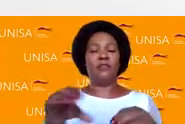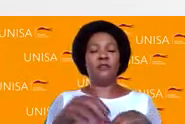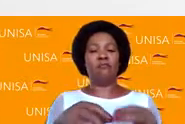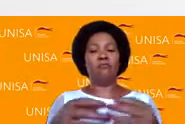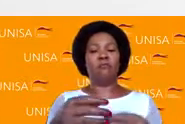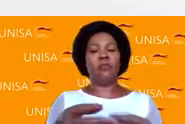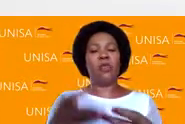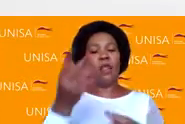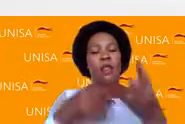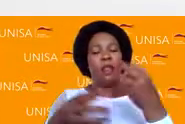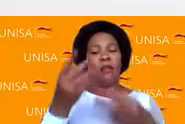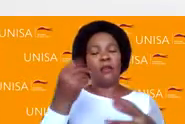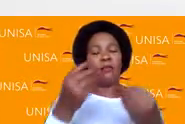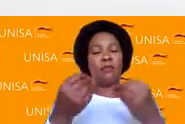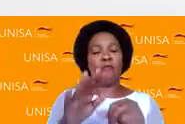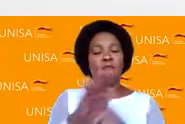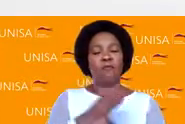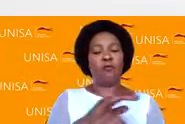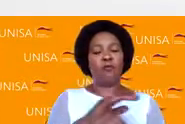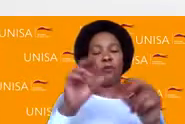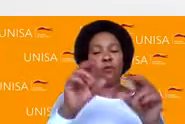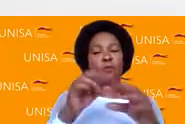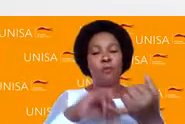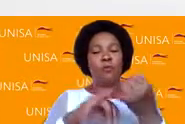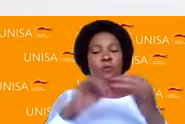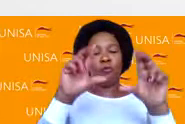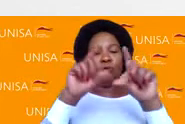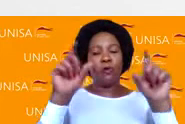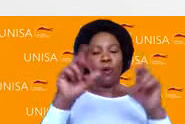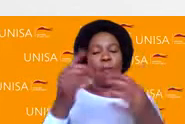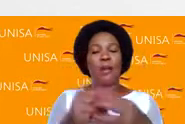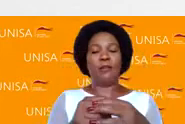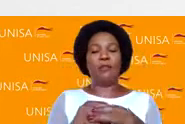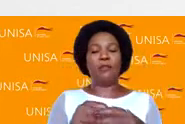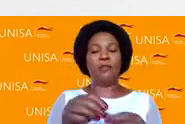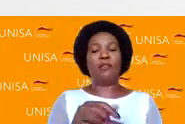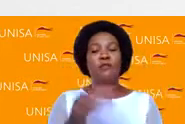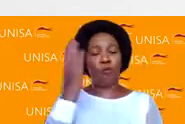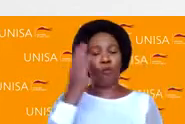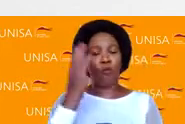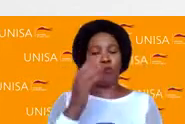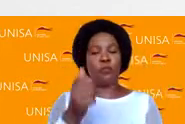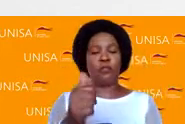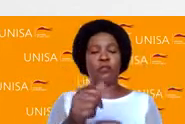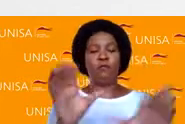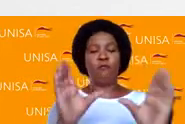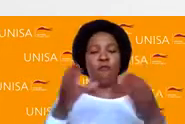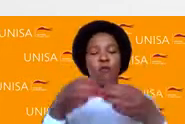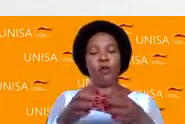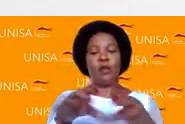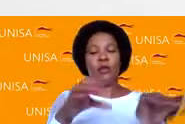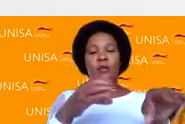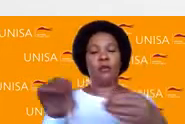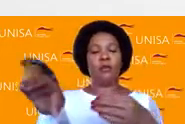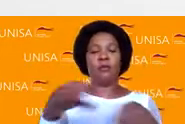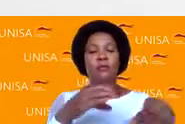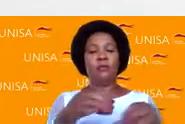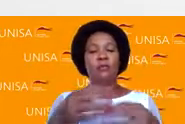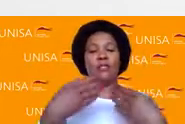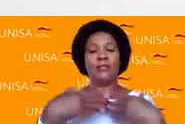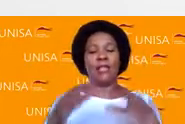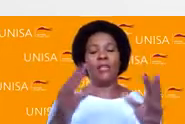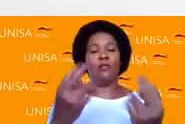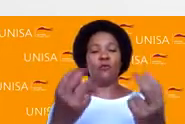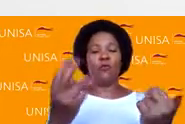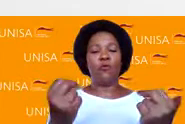module content. But the popular one is forum activities. And as mentioned, you can either start a new discussion topic,